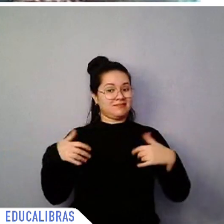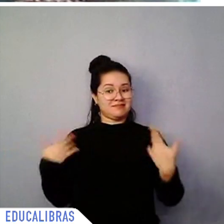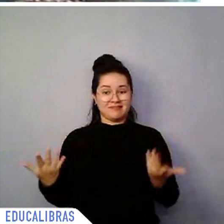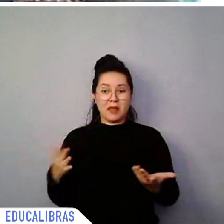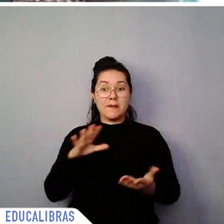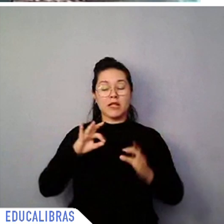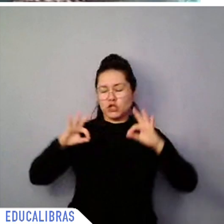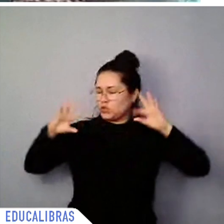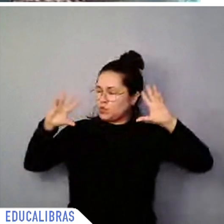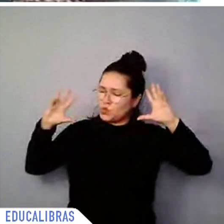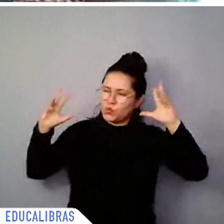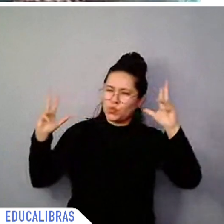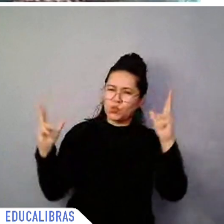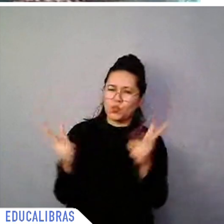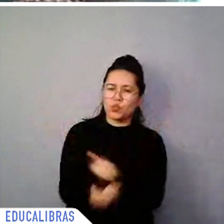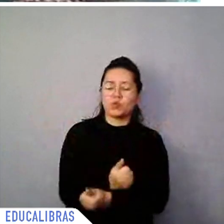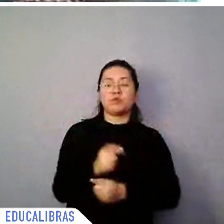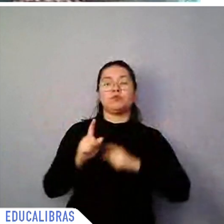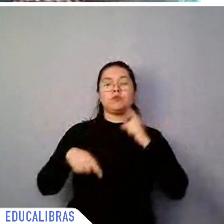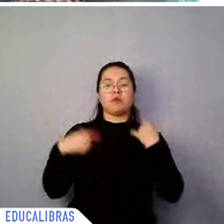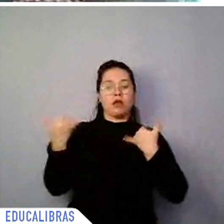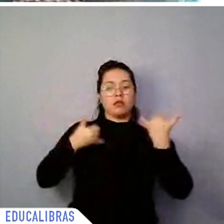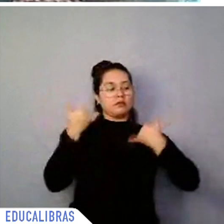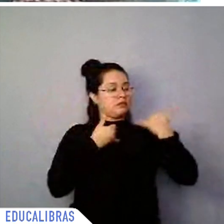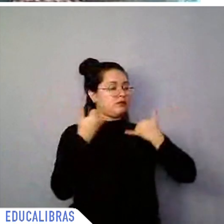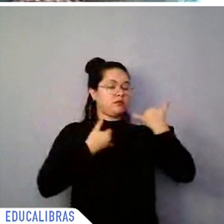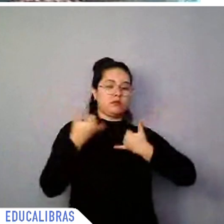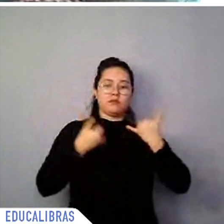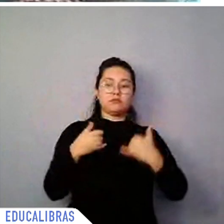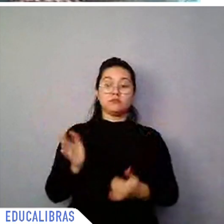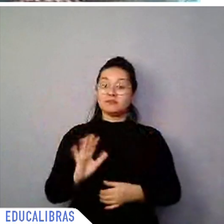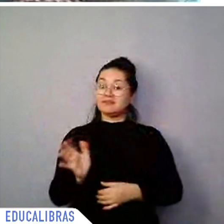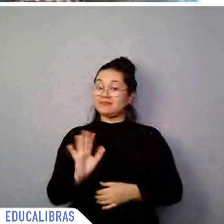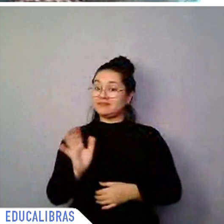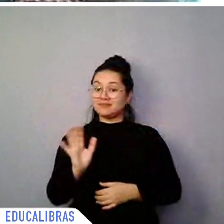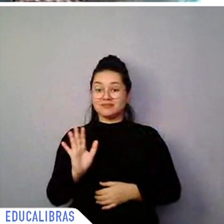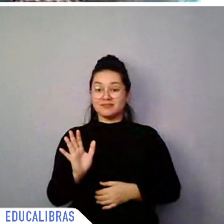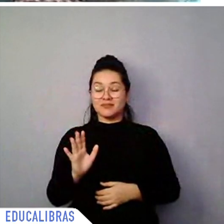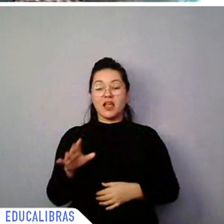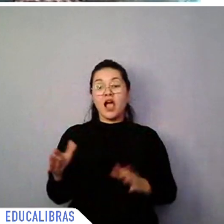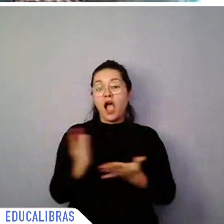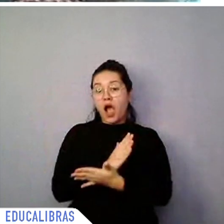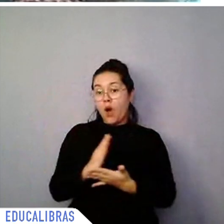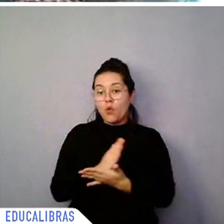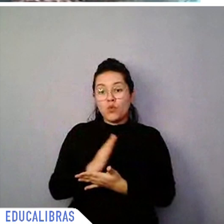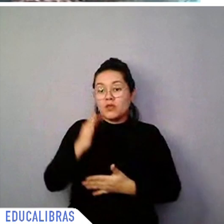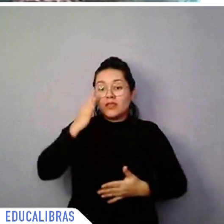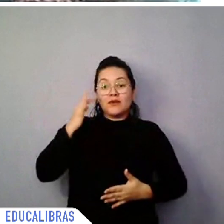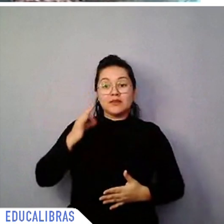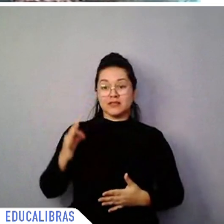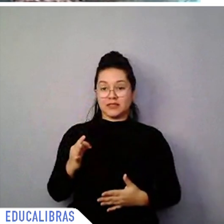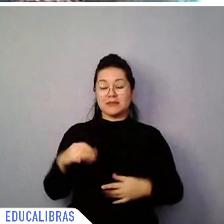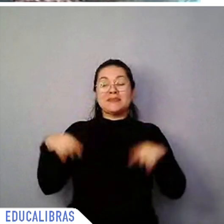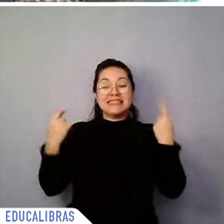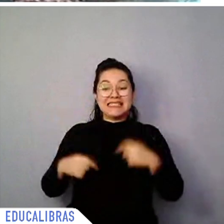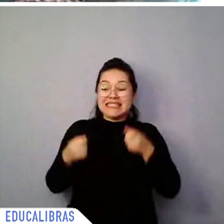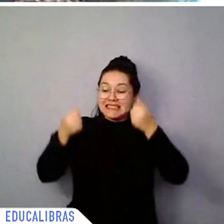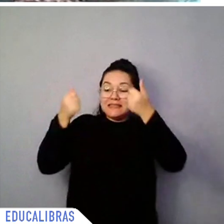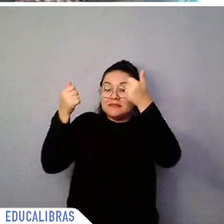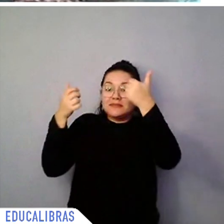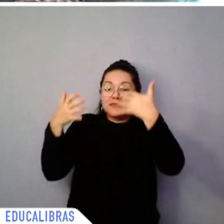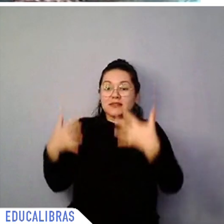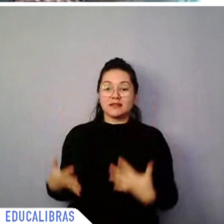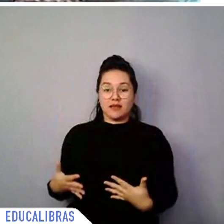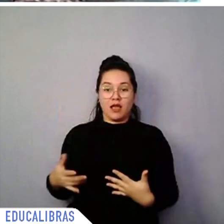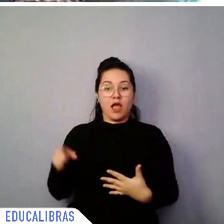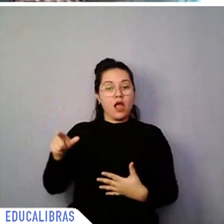because people need to be instructed about having to get back for the second shot.